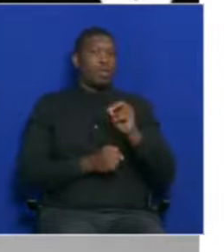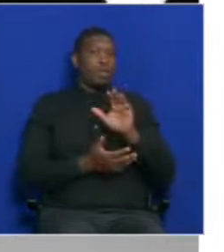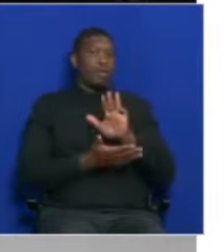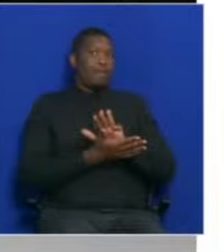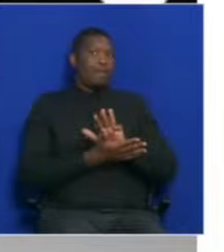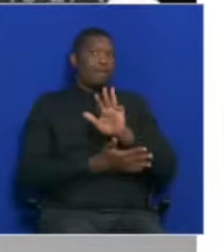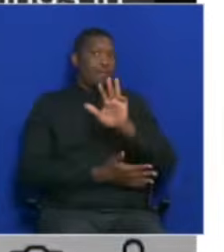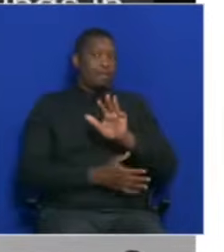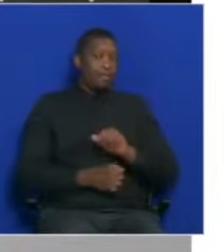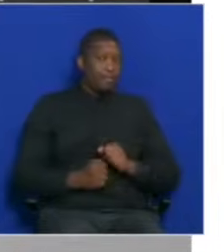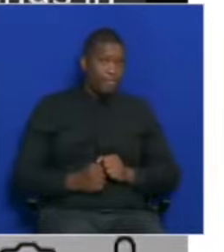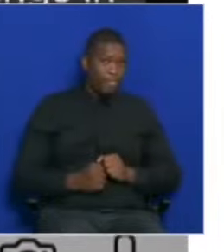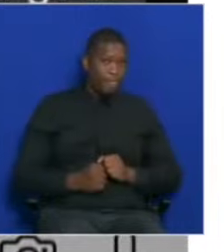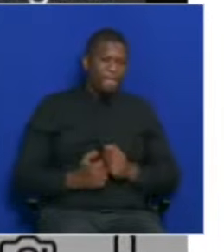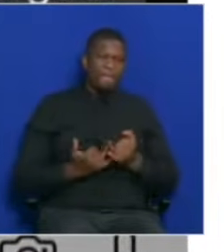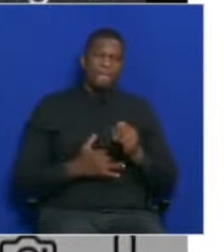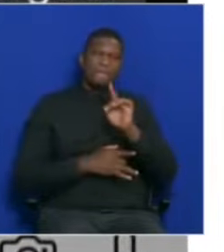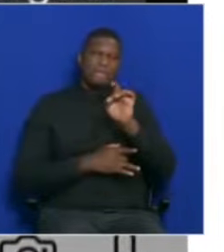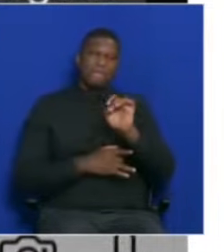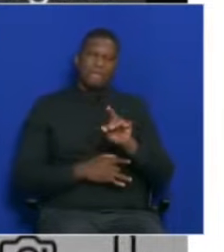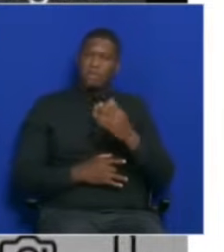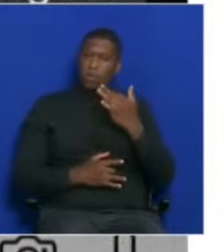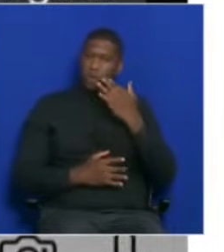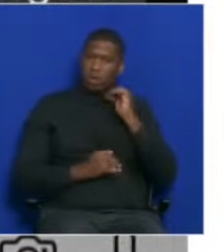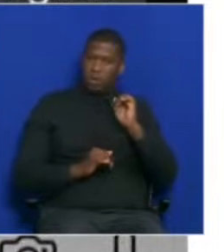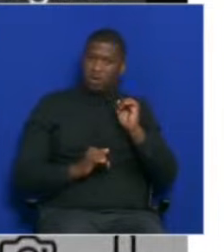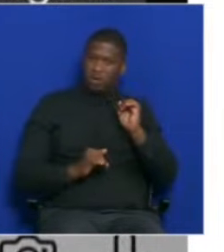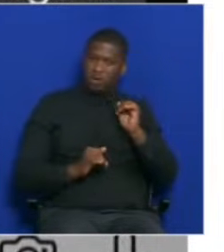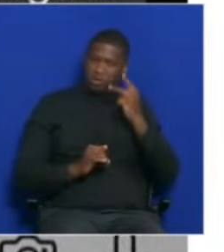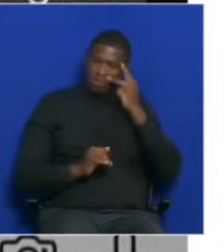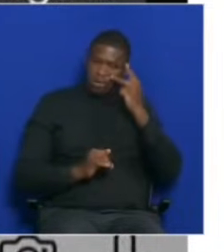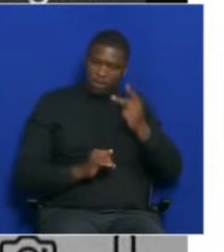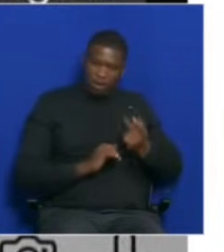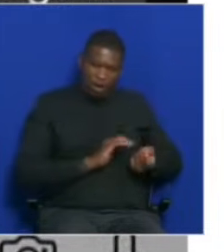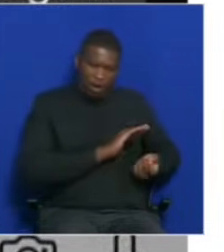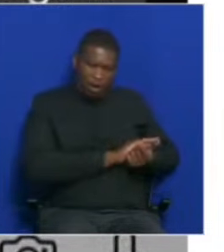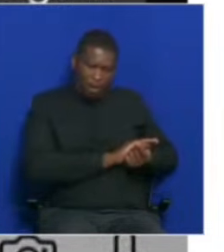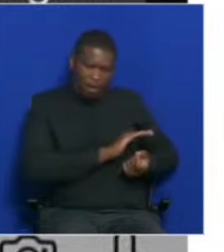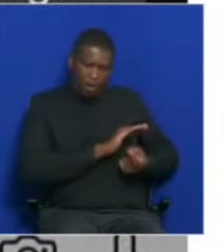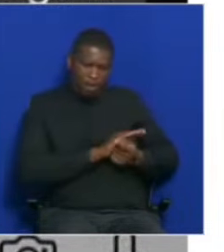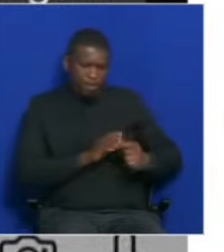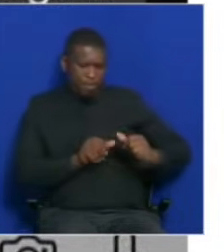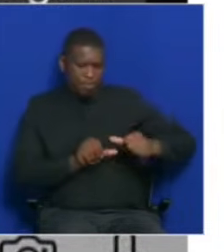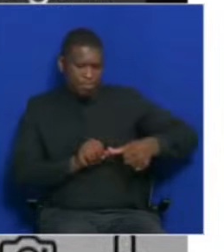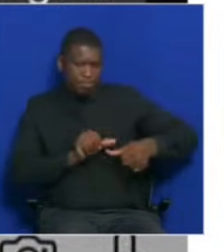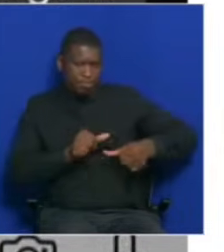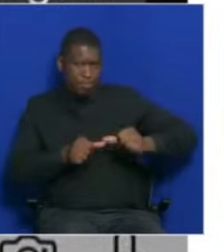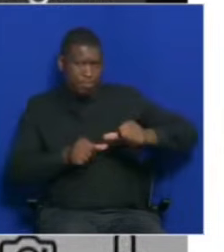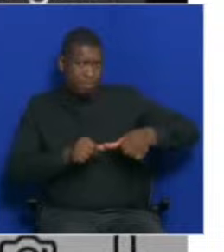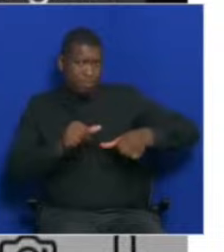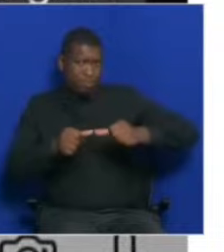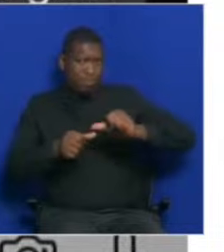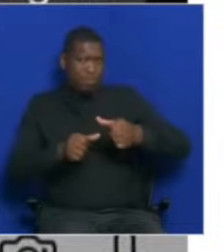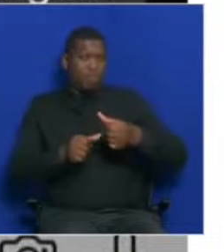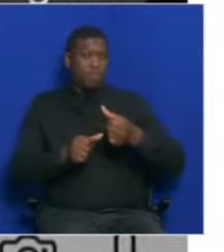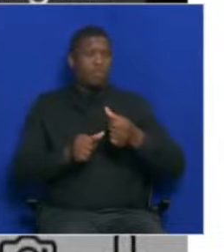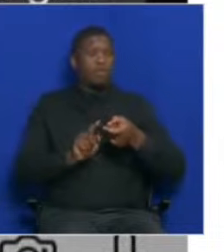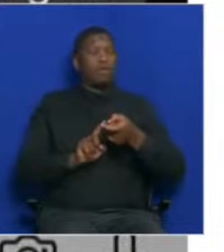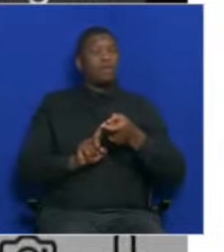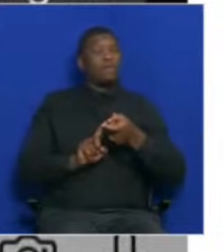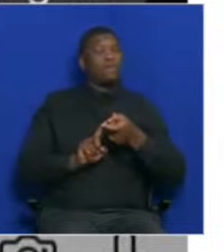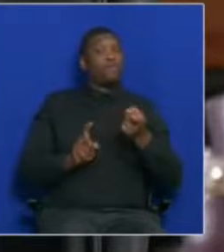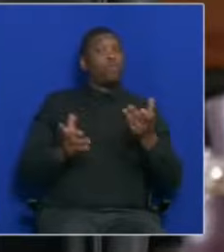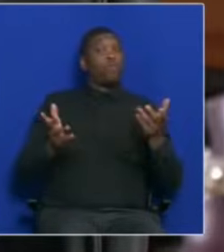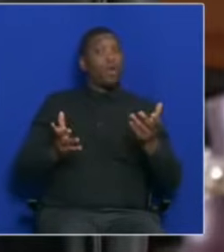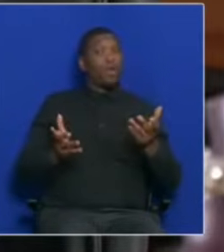Now, when you consider the chronology of what happens from when Mr. Nkabinde's name came up